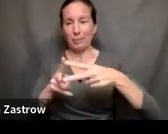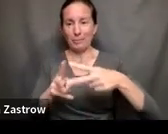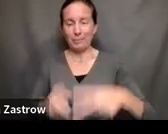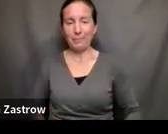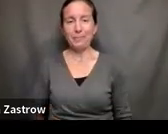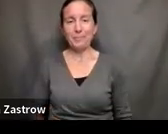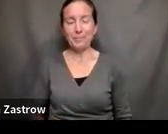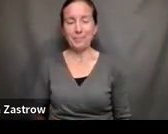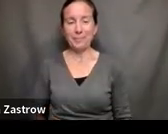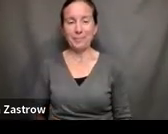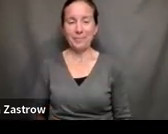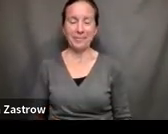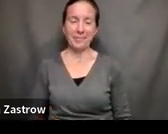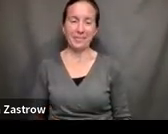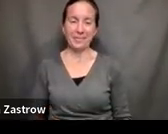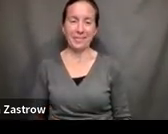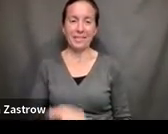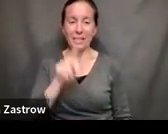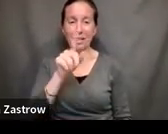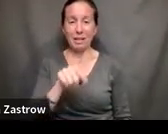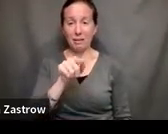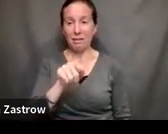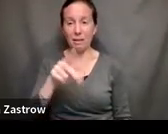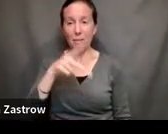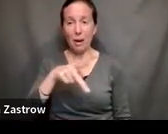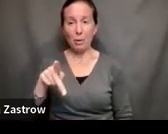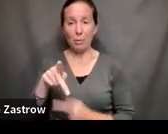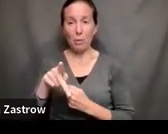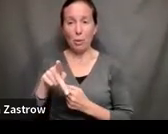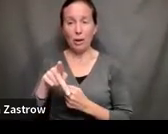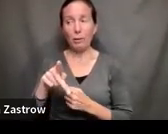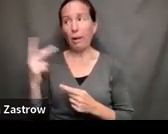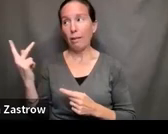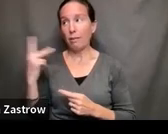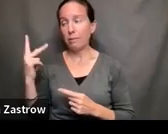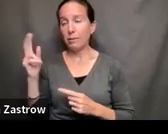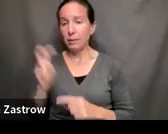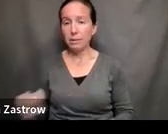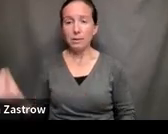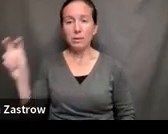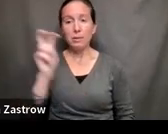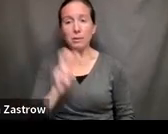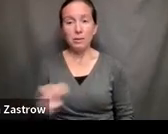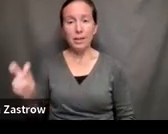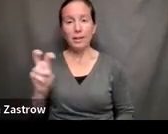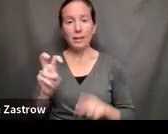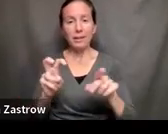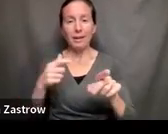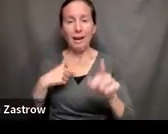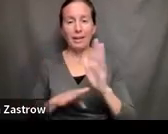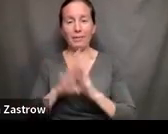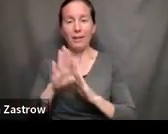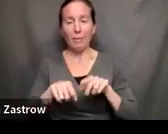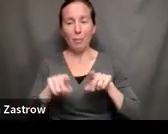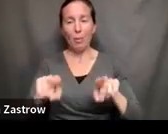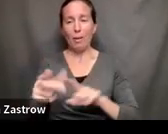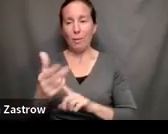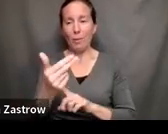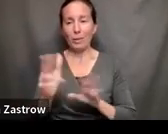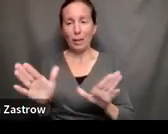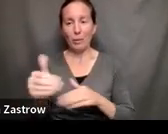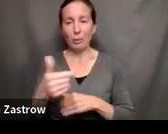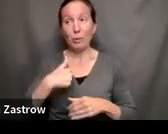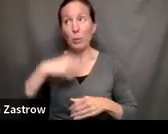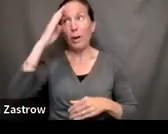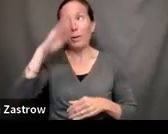did make this PowerPoint while we've been on the road a lot, and I've made it in a hotel room, so I know there are some mistakes